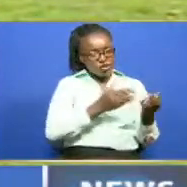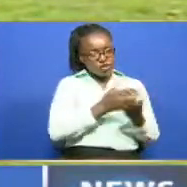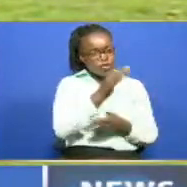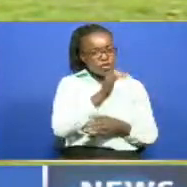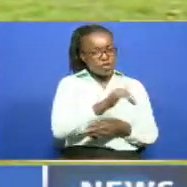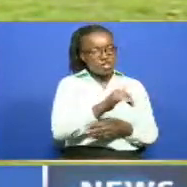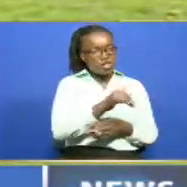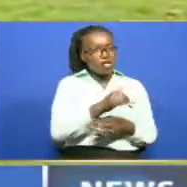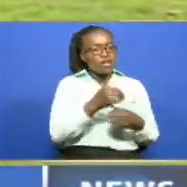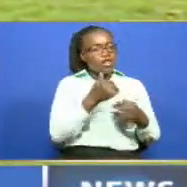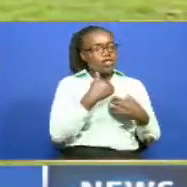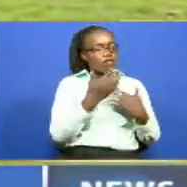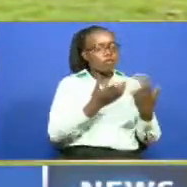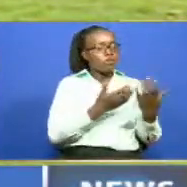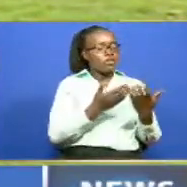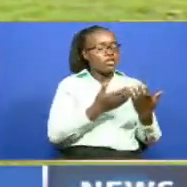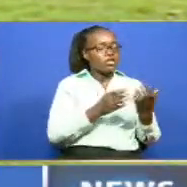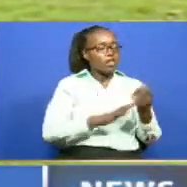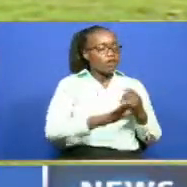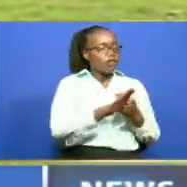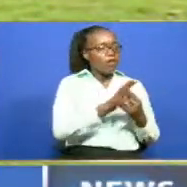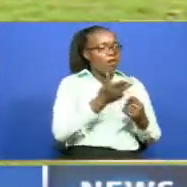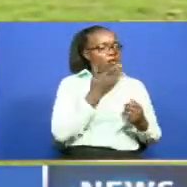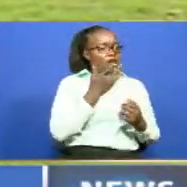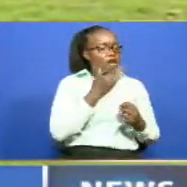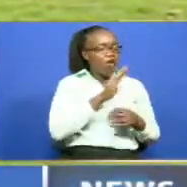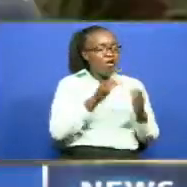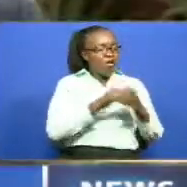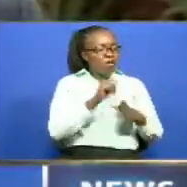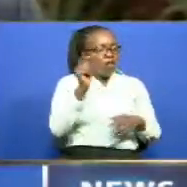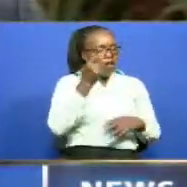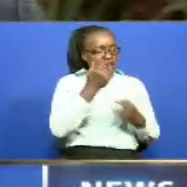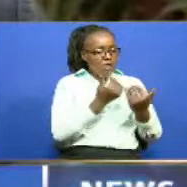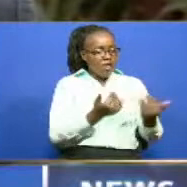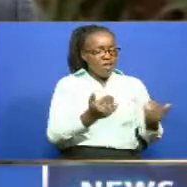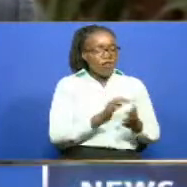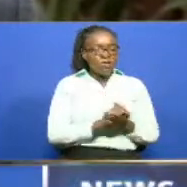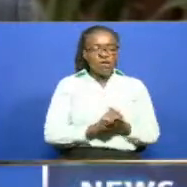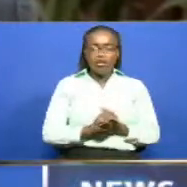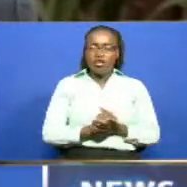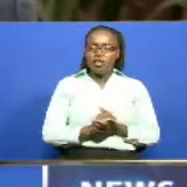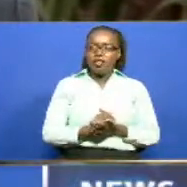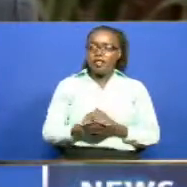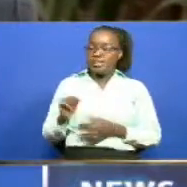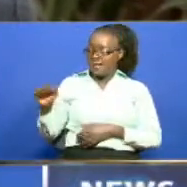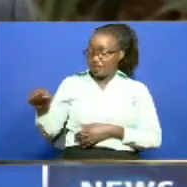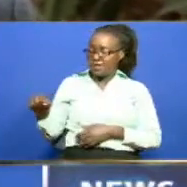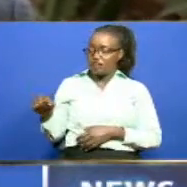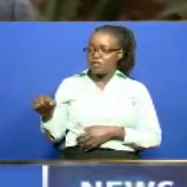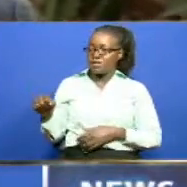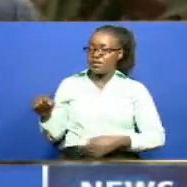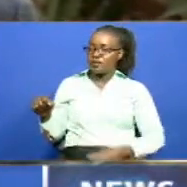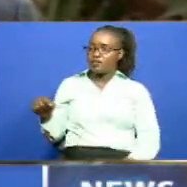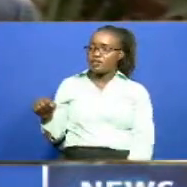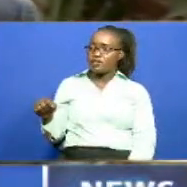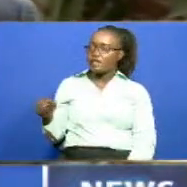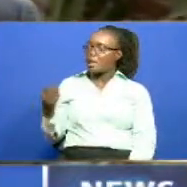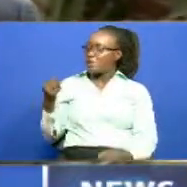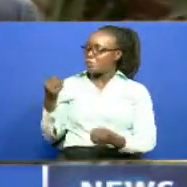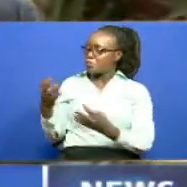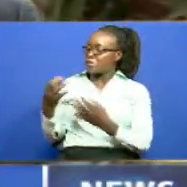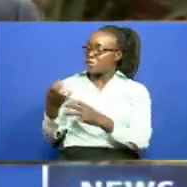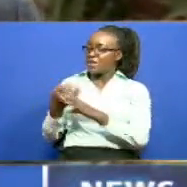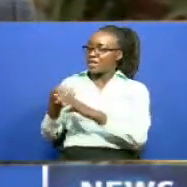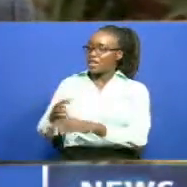they create a business environment that's favorable really for Kenyan goods? Yes, it's. I think there are very many difficult